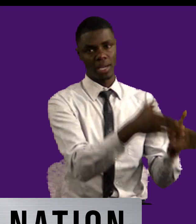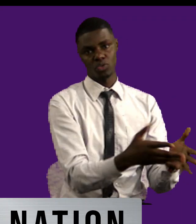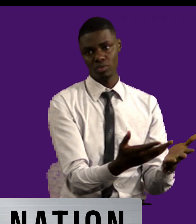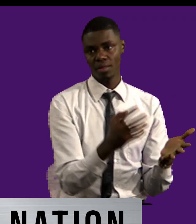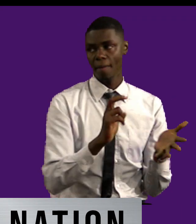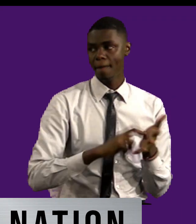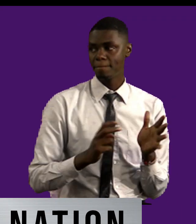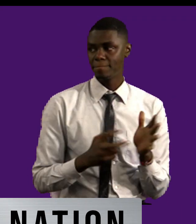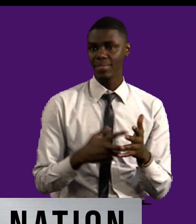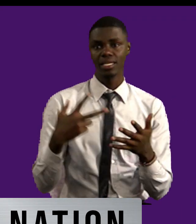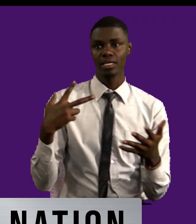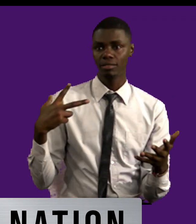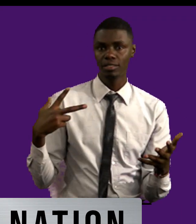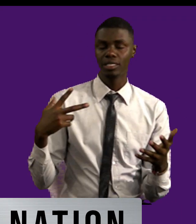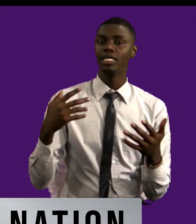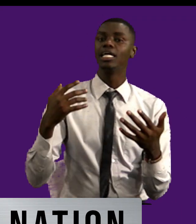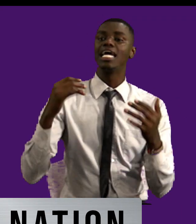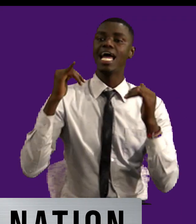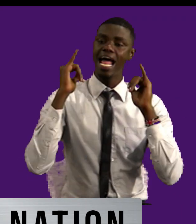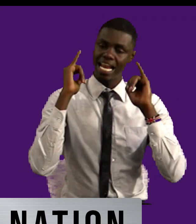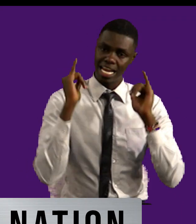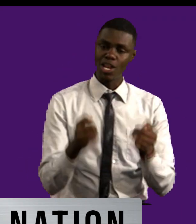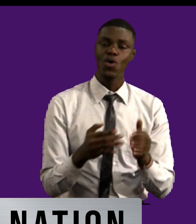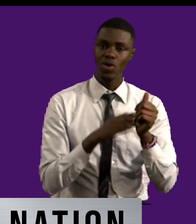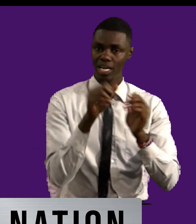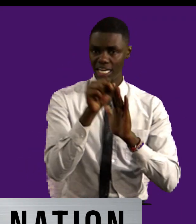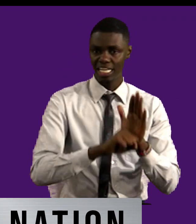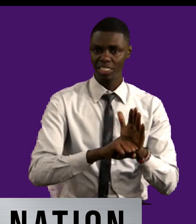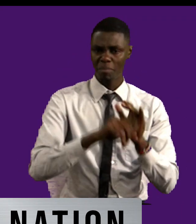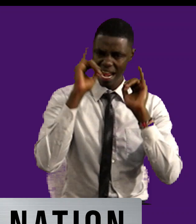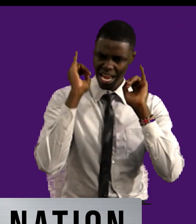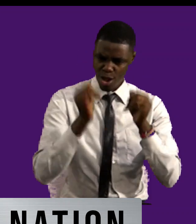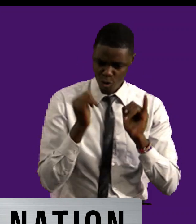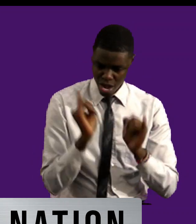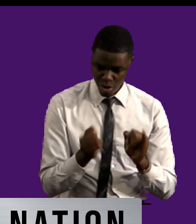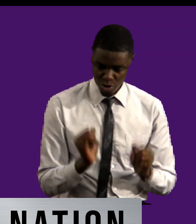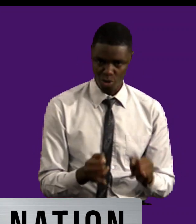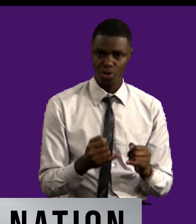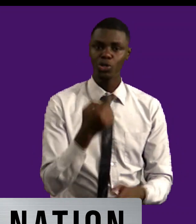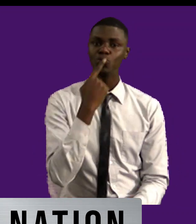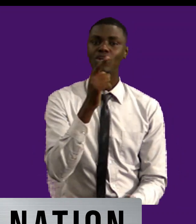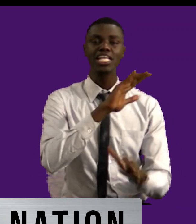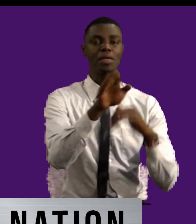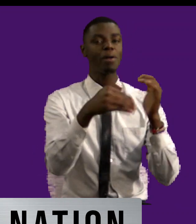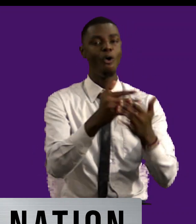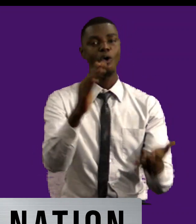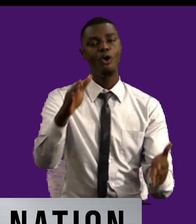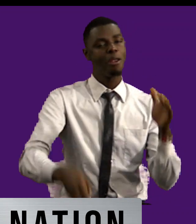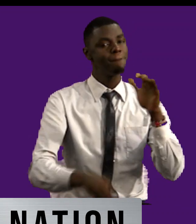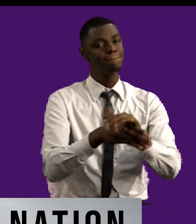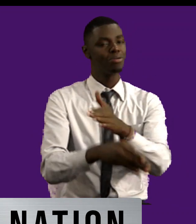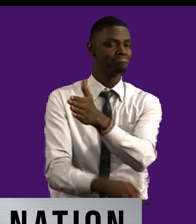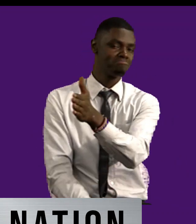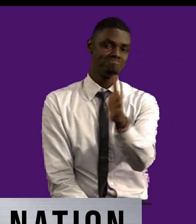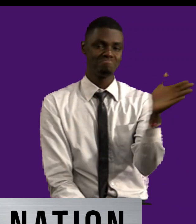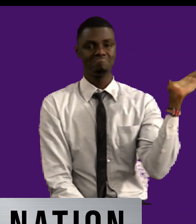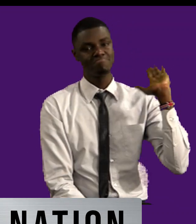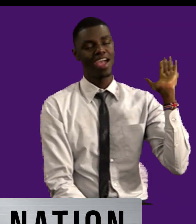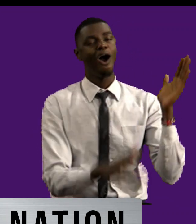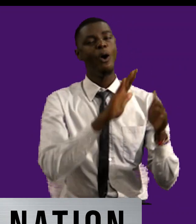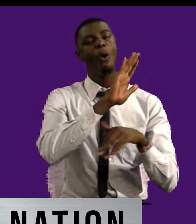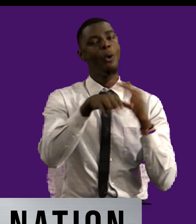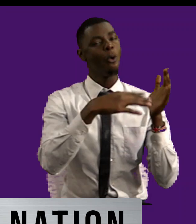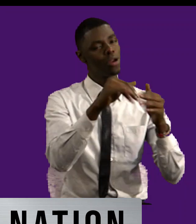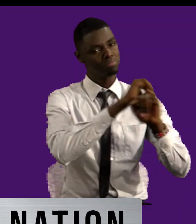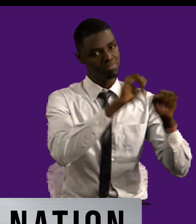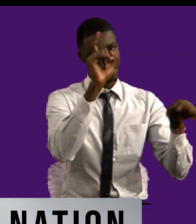mean injecting a new crop of leadership. Is that what you mean? We are saying fagia wote. We are going to do an overhaul